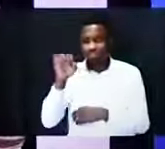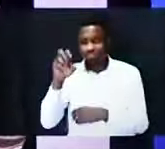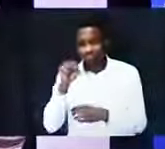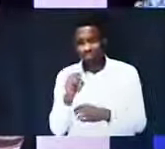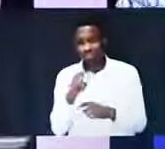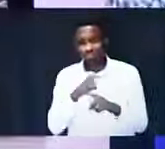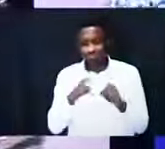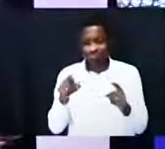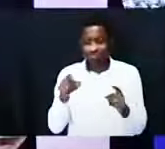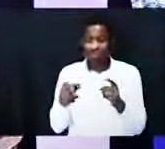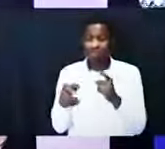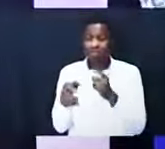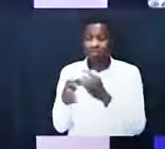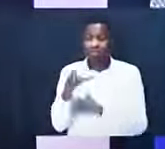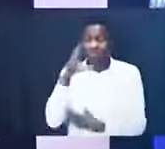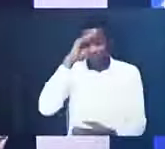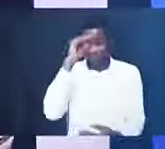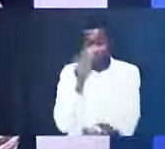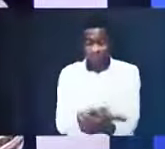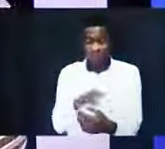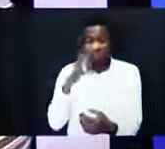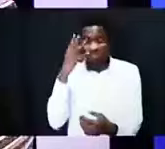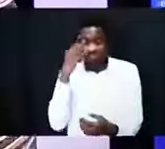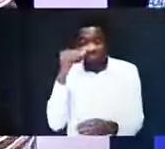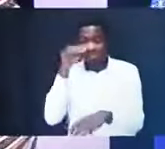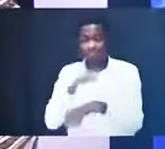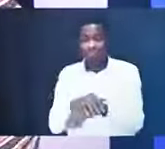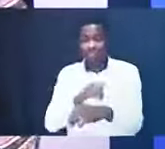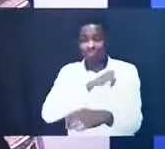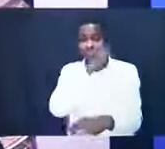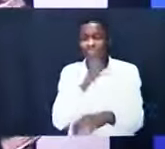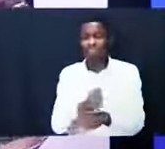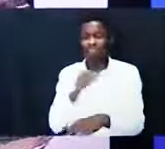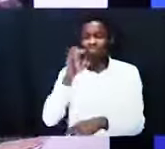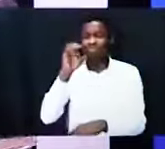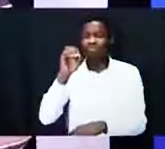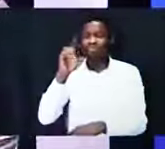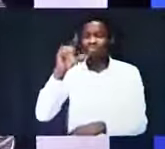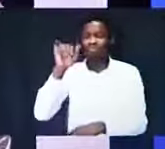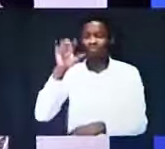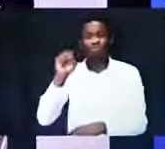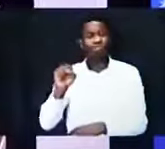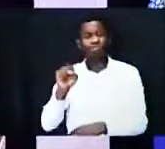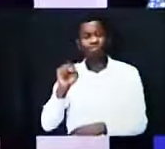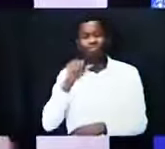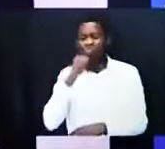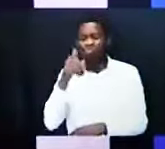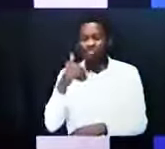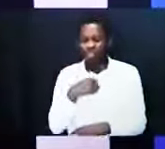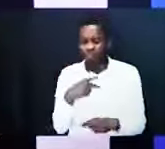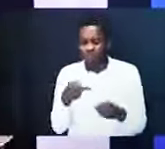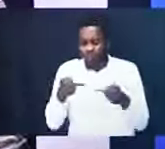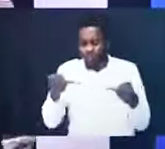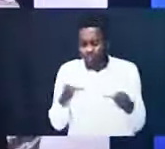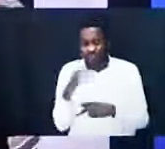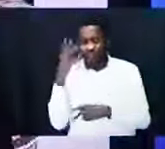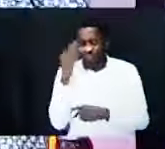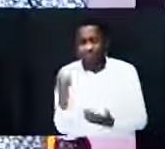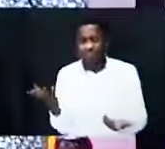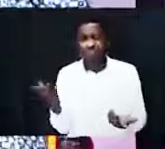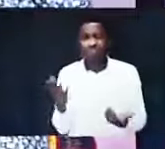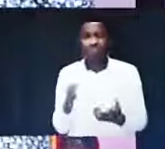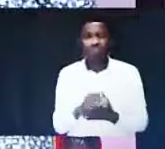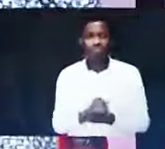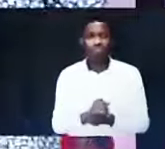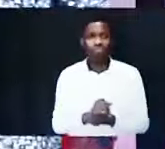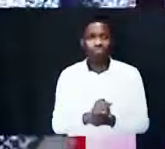sleeps on Mount Olives. He doesn't have a place to lay his head. He does not have a place. This day we